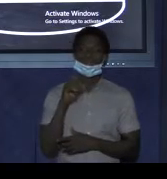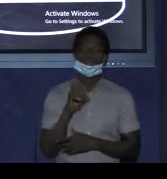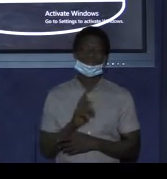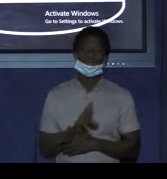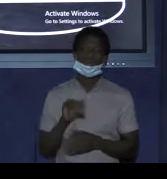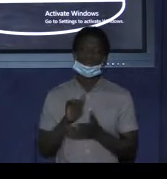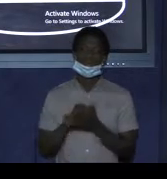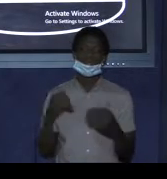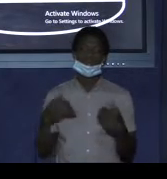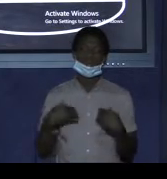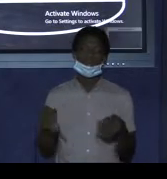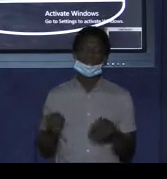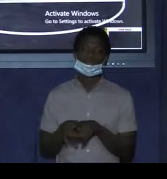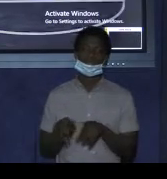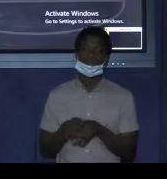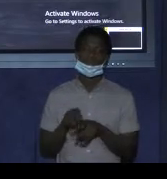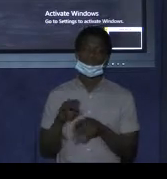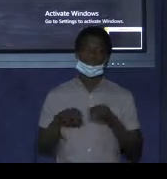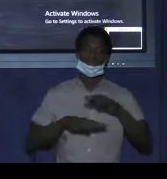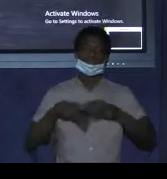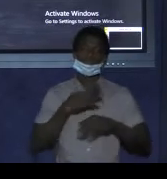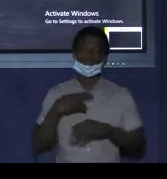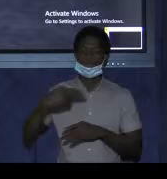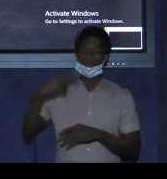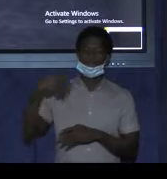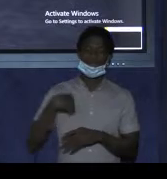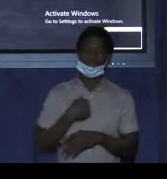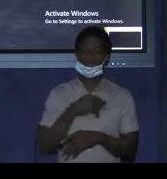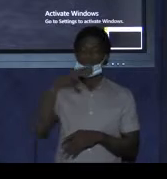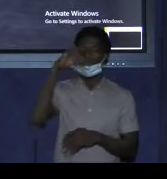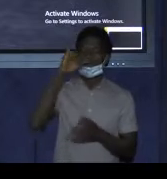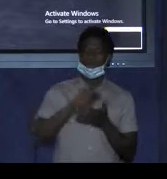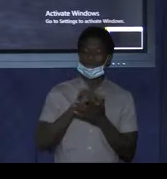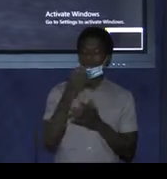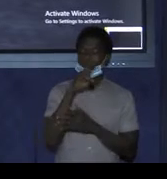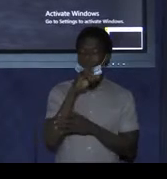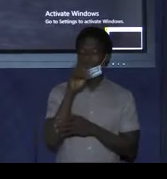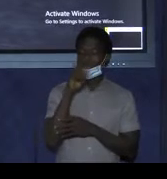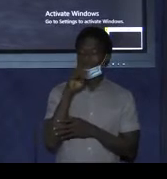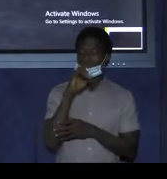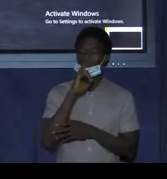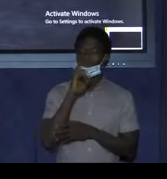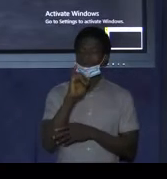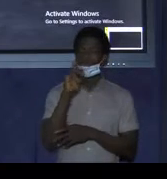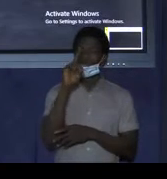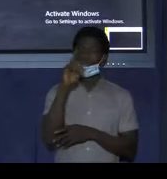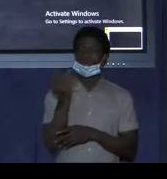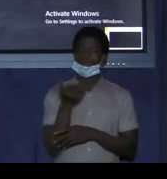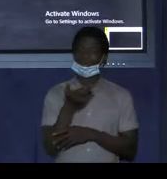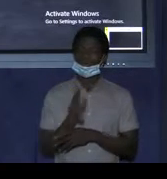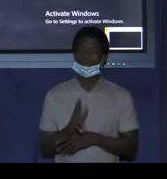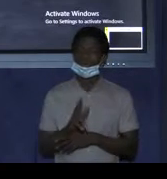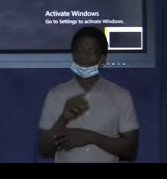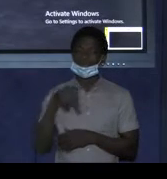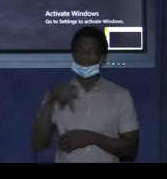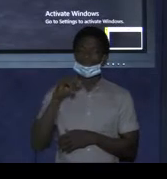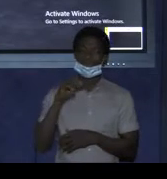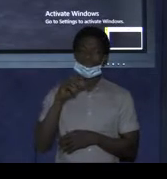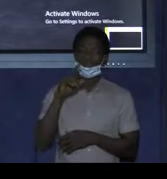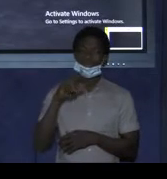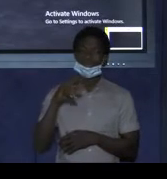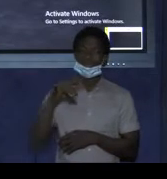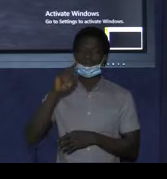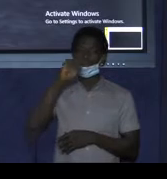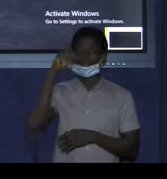same base and the same height. Okay, so using that, we find that the volume of this cone is one-third pi r squared h.